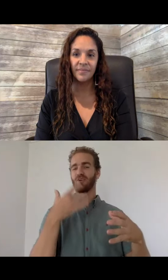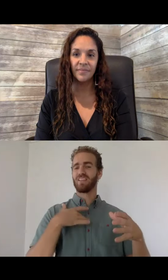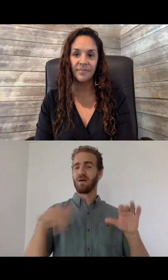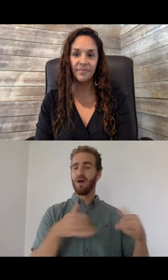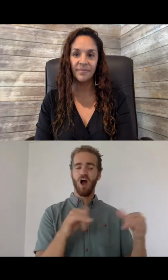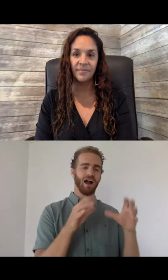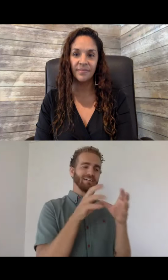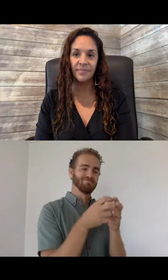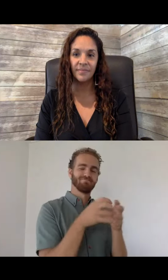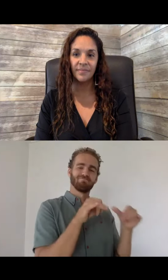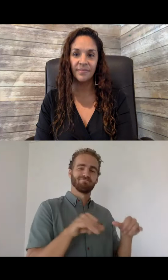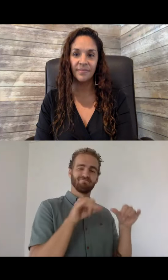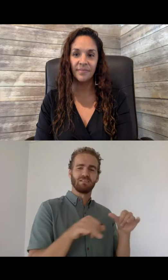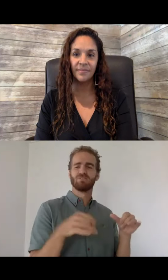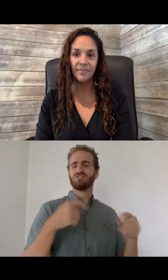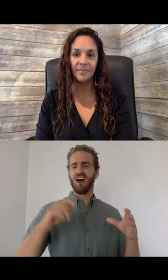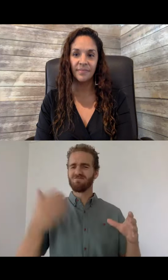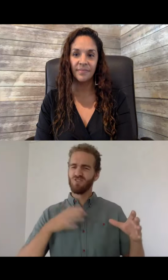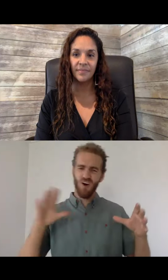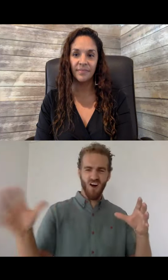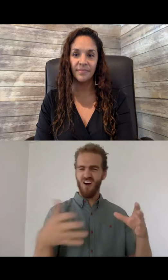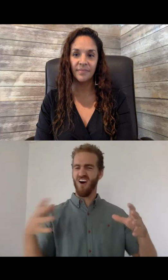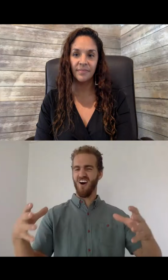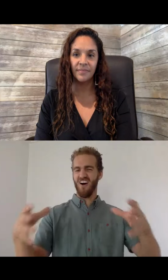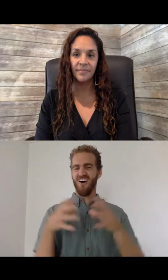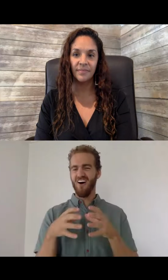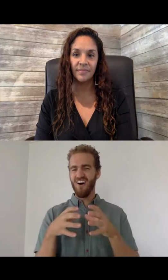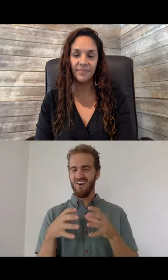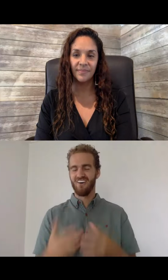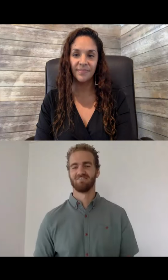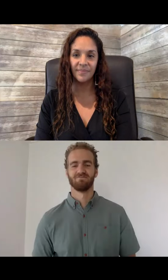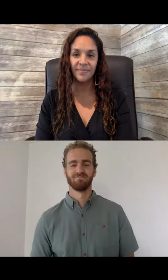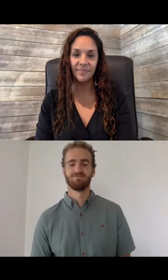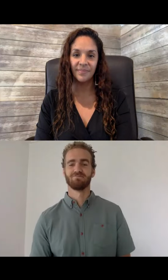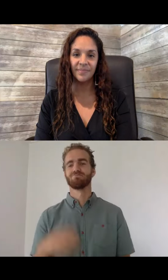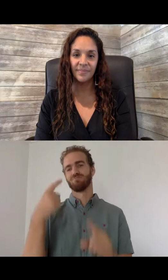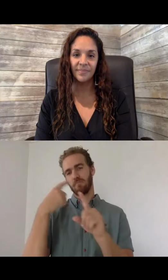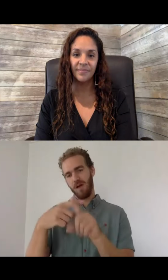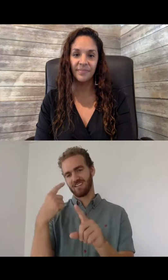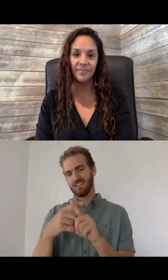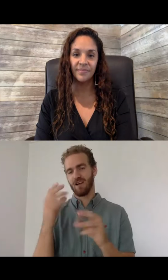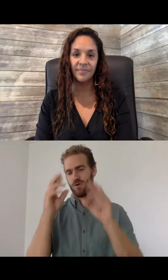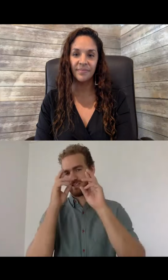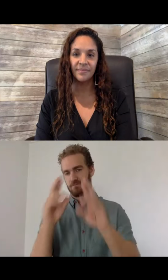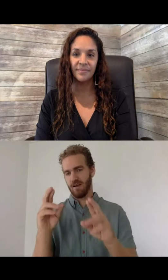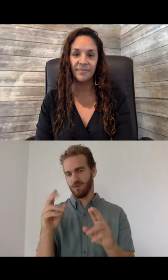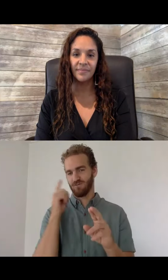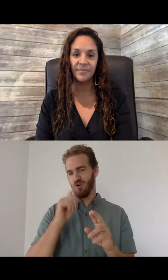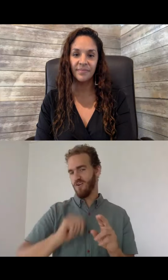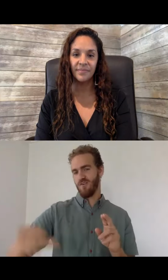differences. Having birthday parties instead of having just the individuals, the very close core friends, maybe incorporate